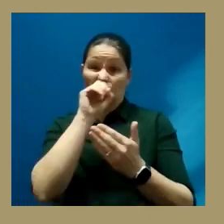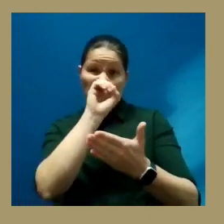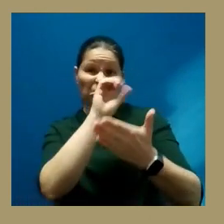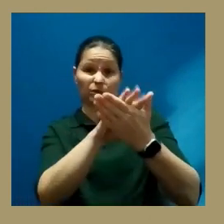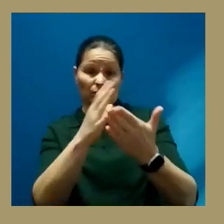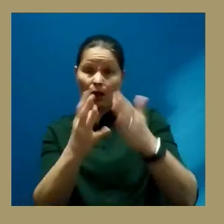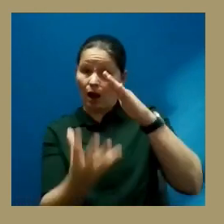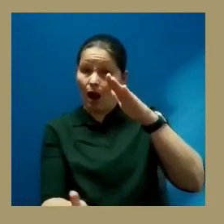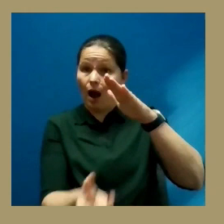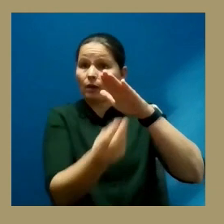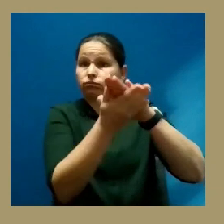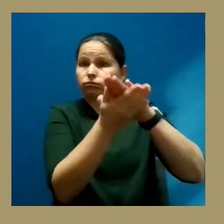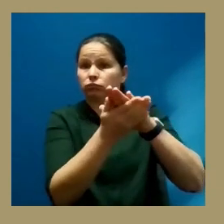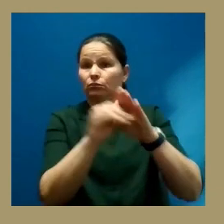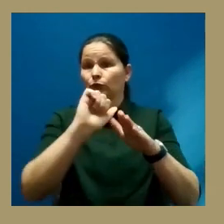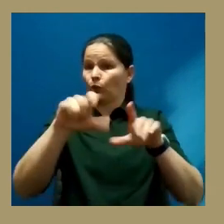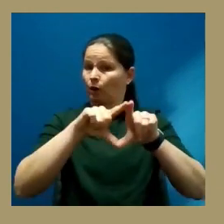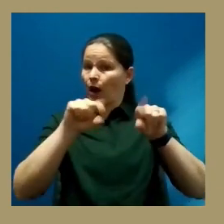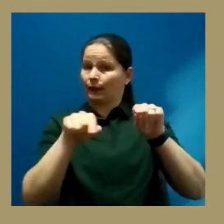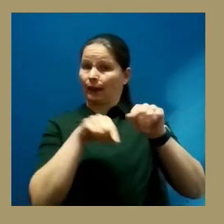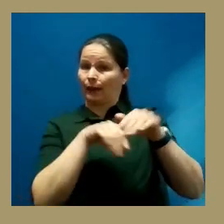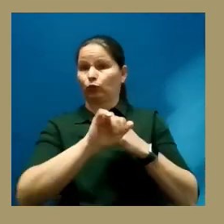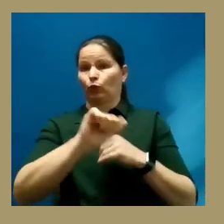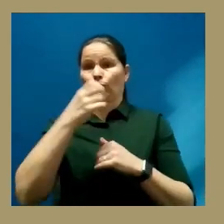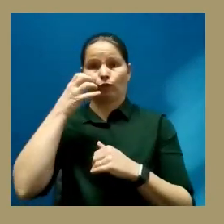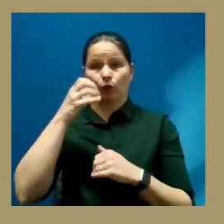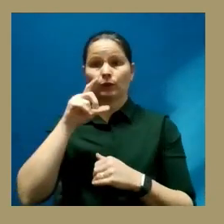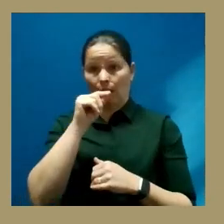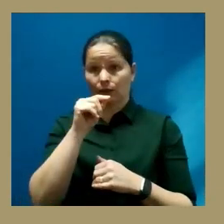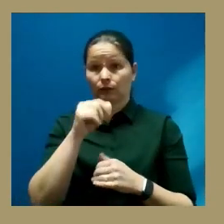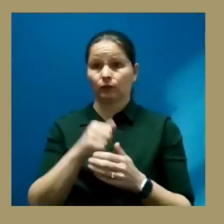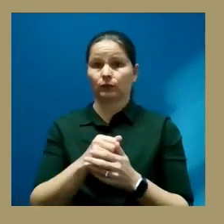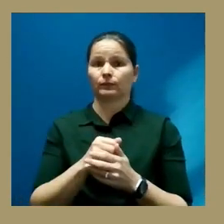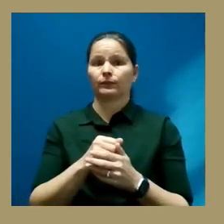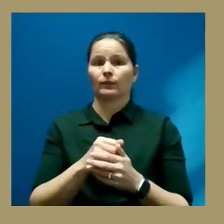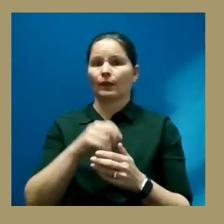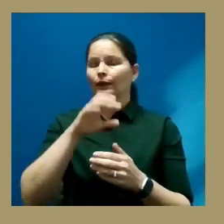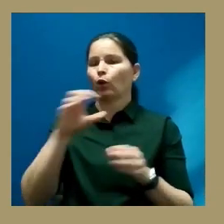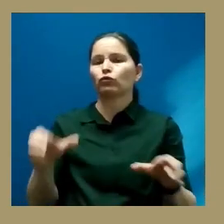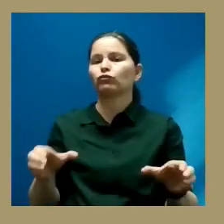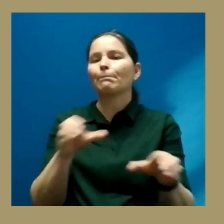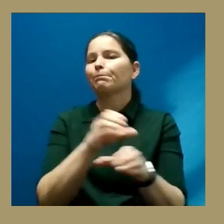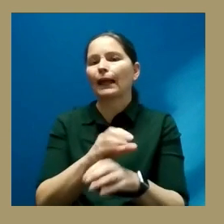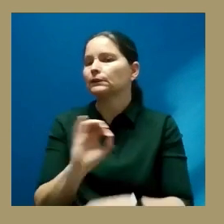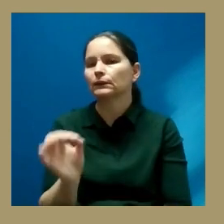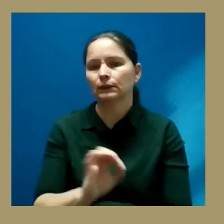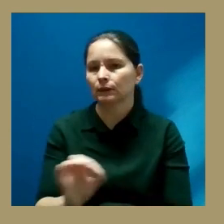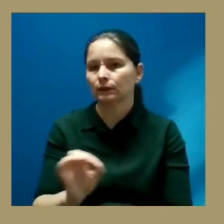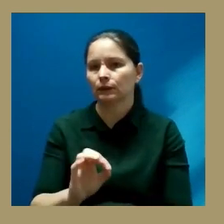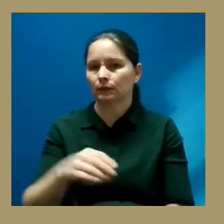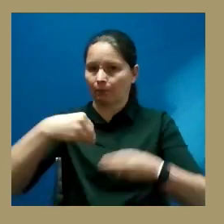permits. Digital cards don't replace the existing cards, but they're convenient if customers prefer to